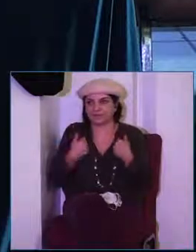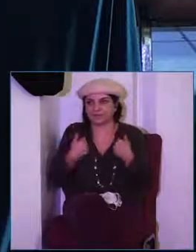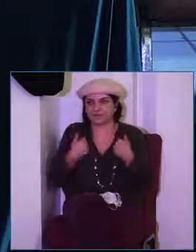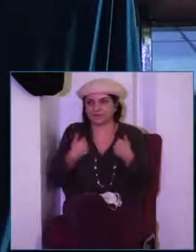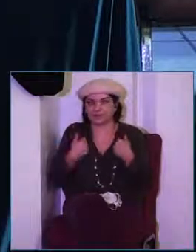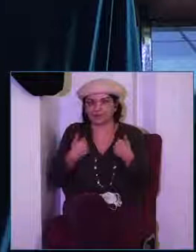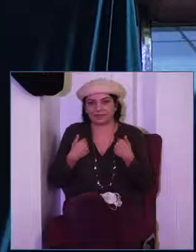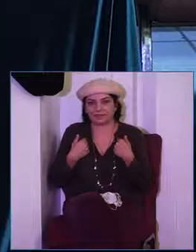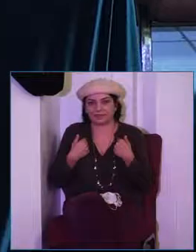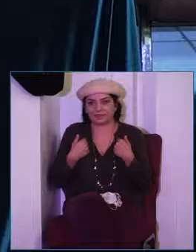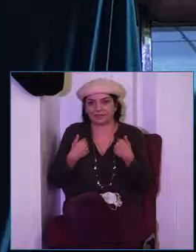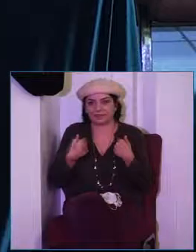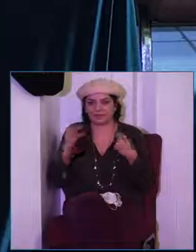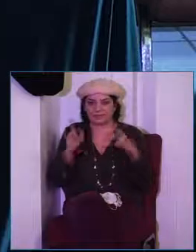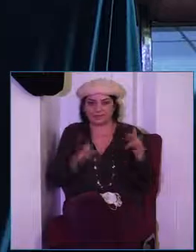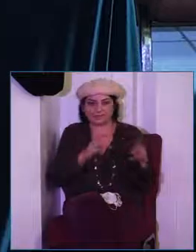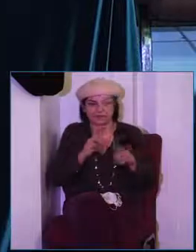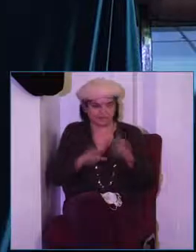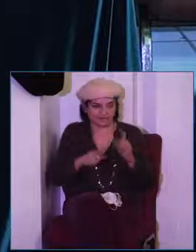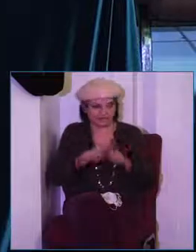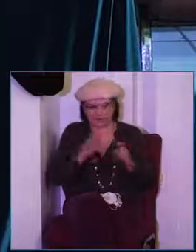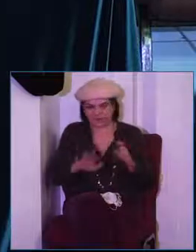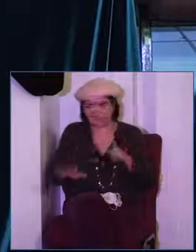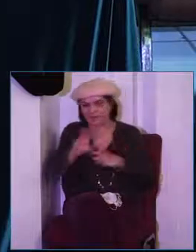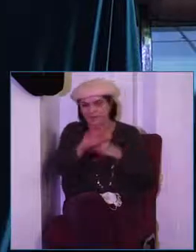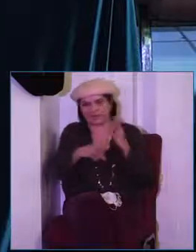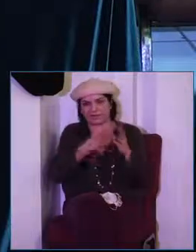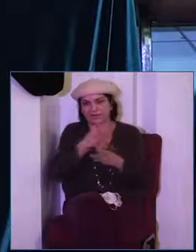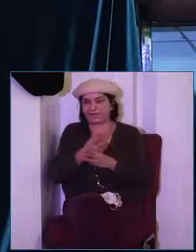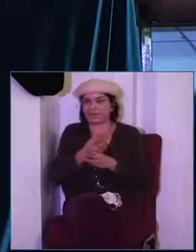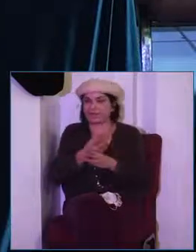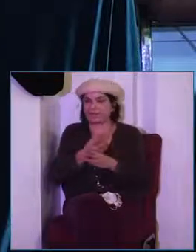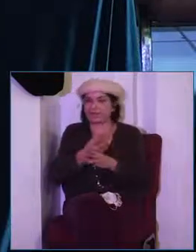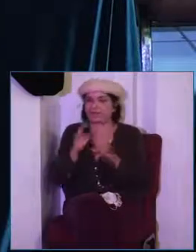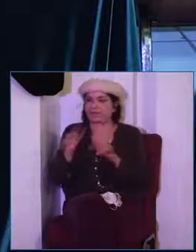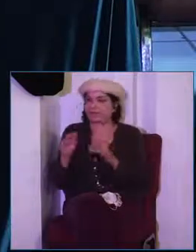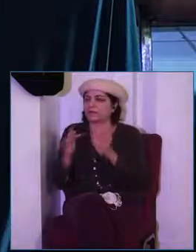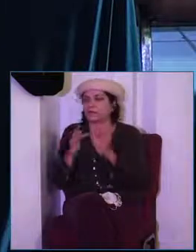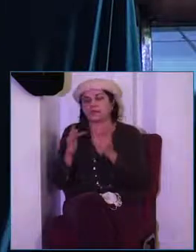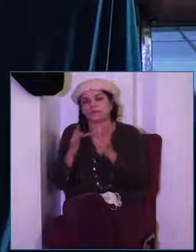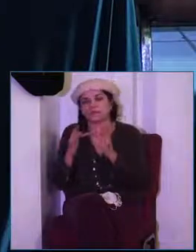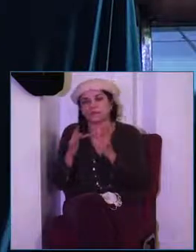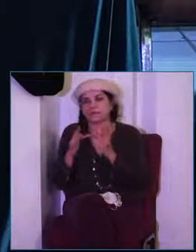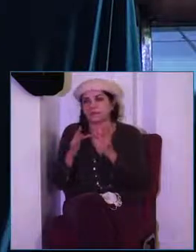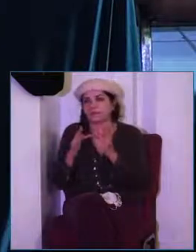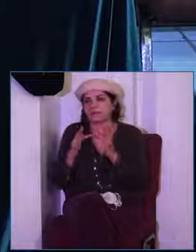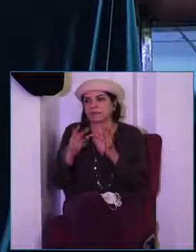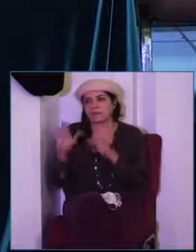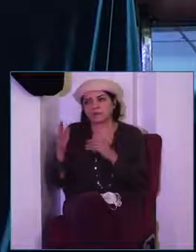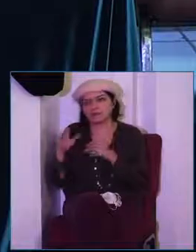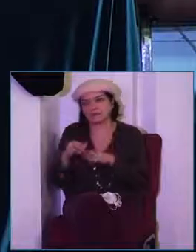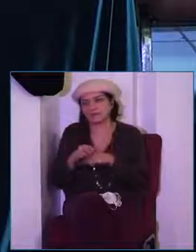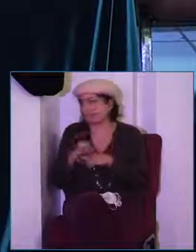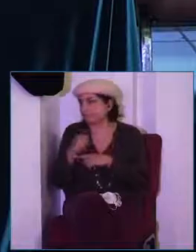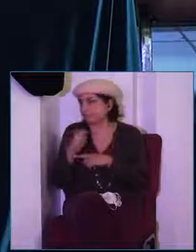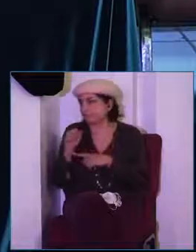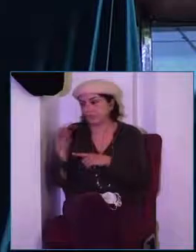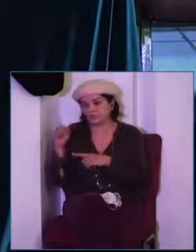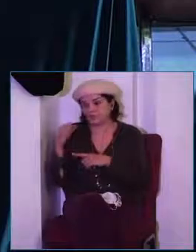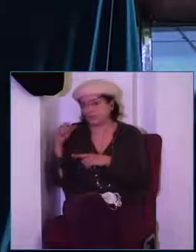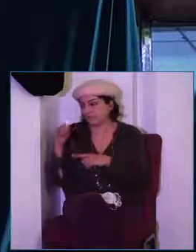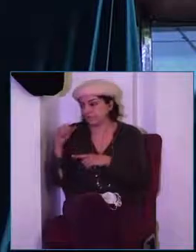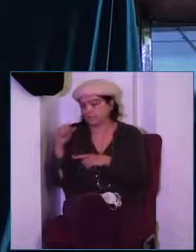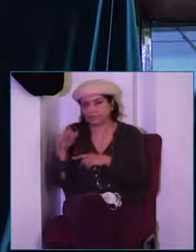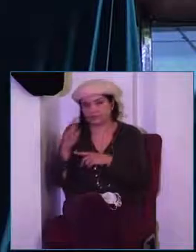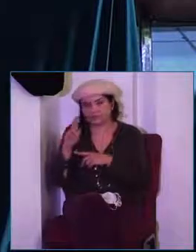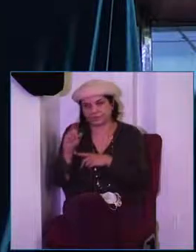People are, even friends from around the world are staying in touch, and they're just kind of shaking their head at the United